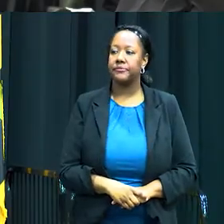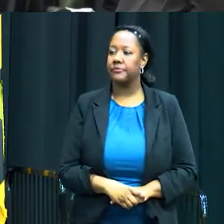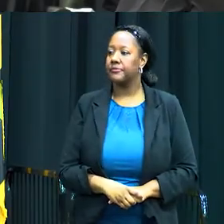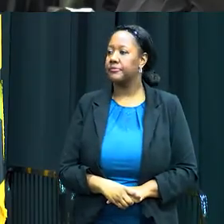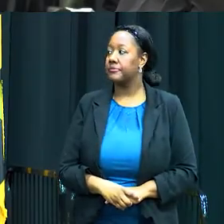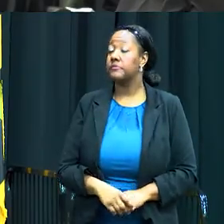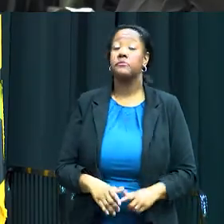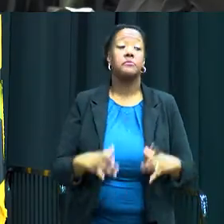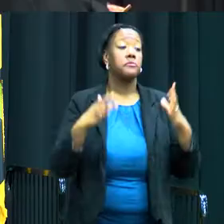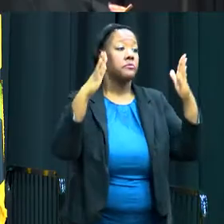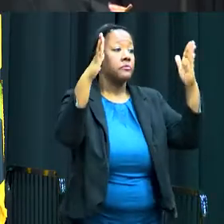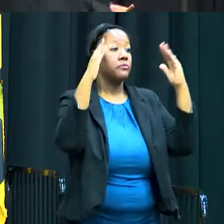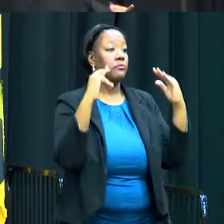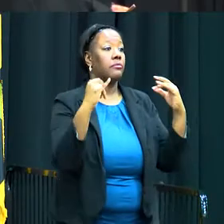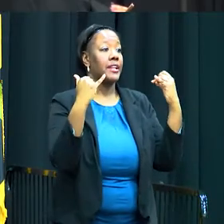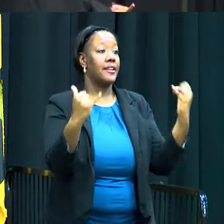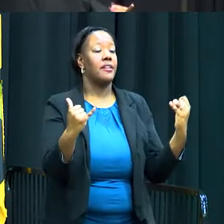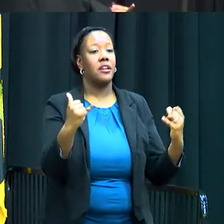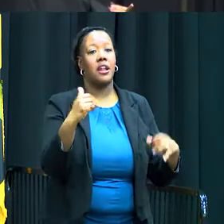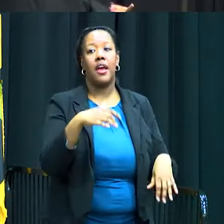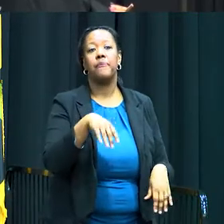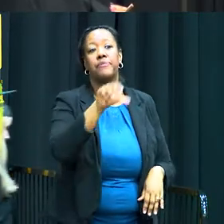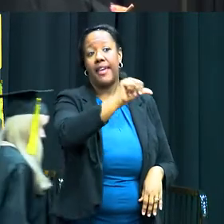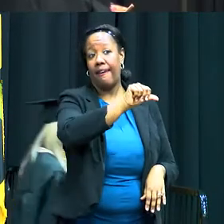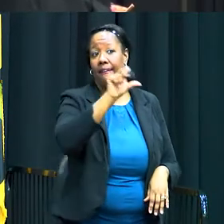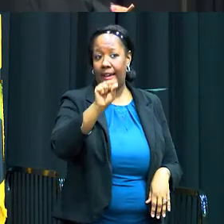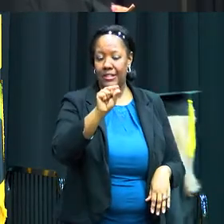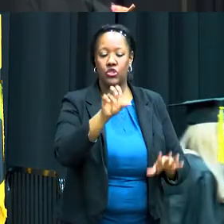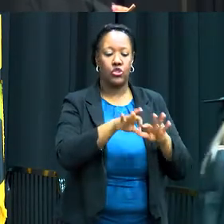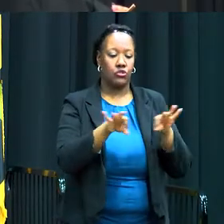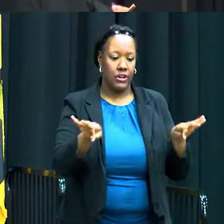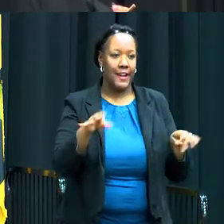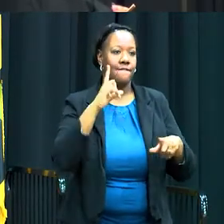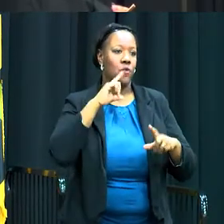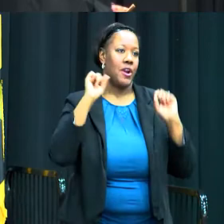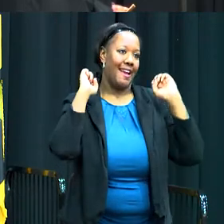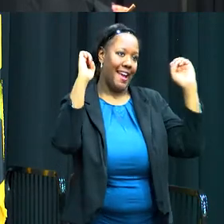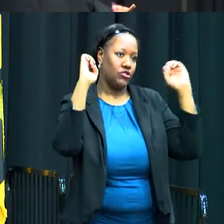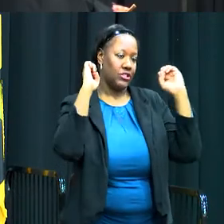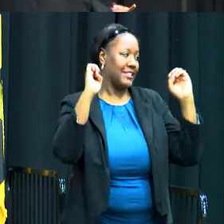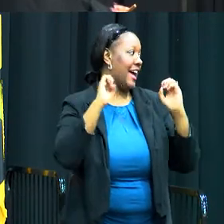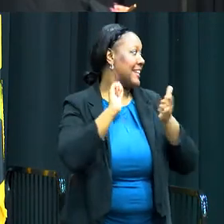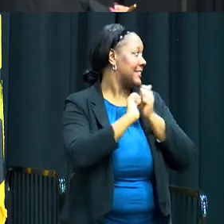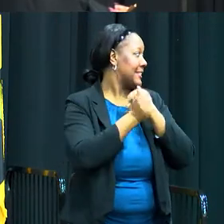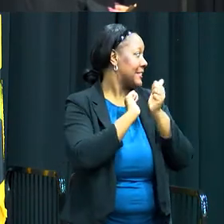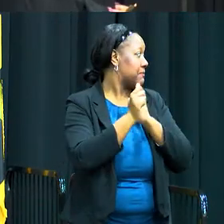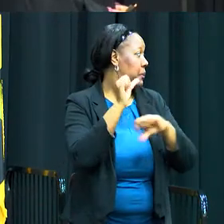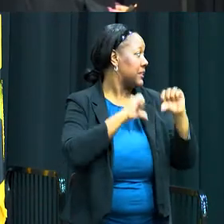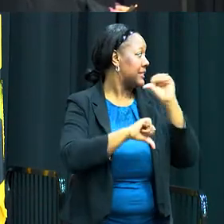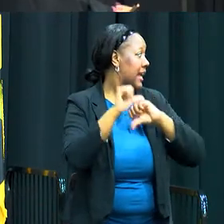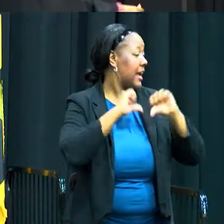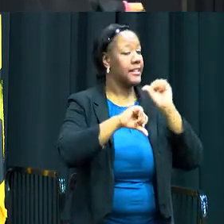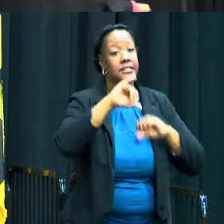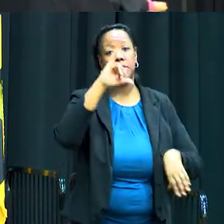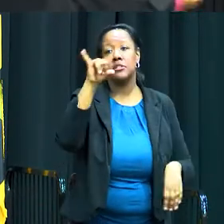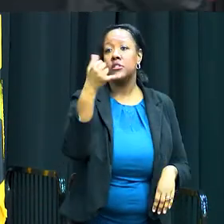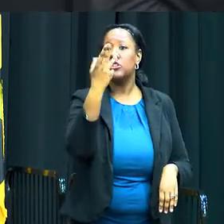We now confer the Associate of Arts degrees in Arts and Sciences, Exercise and Sports Science, Jonathan L. Gross.